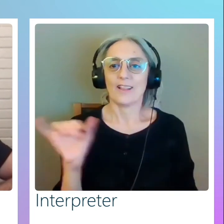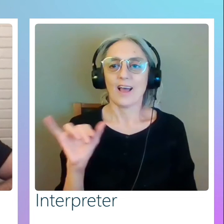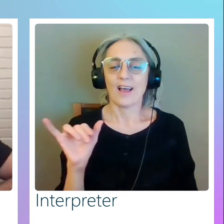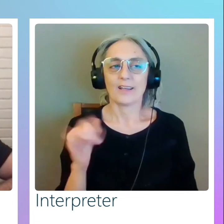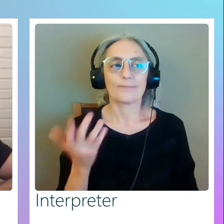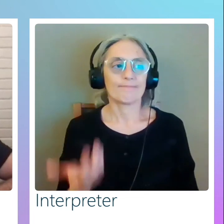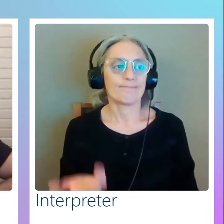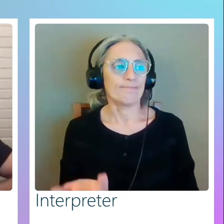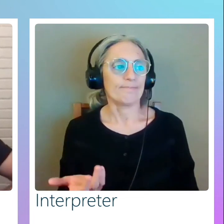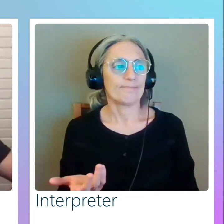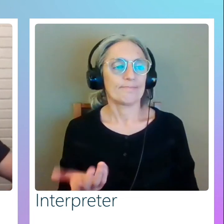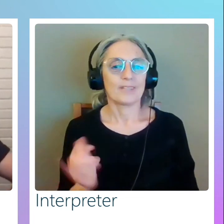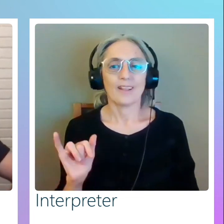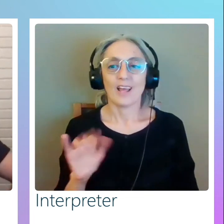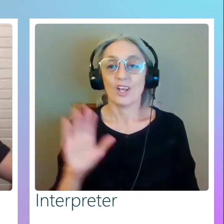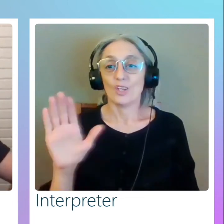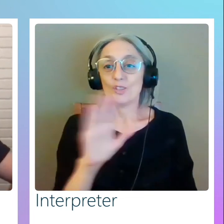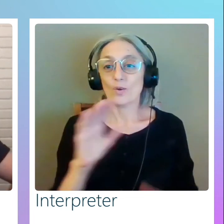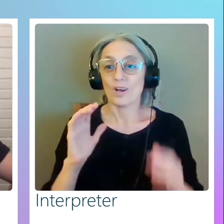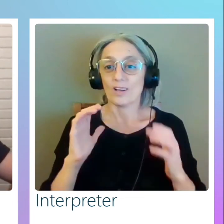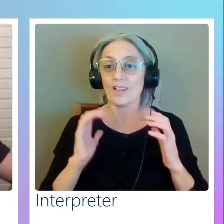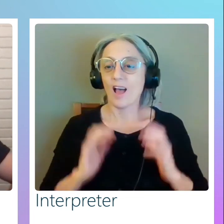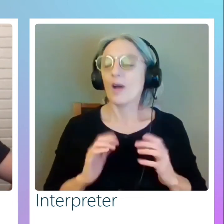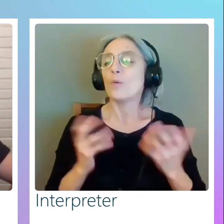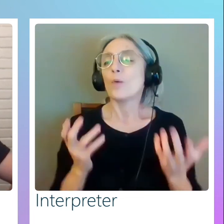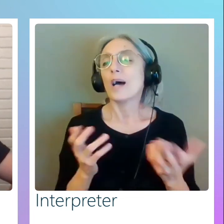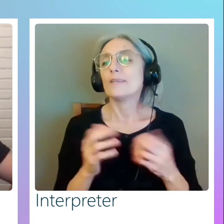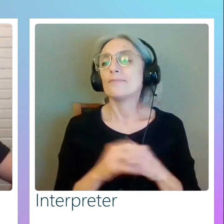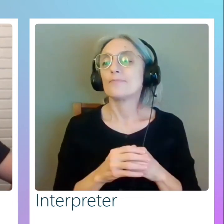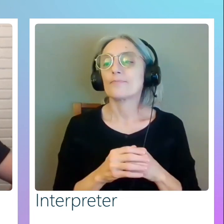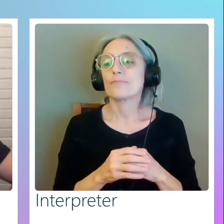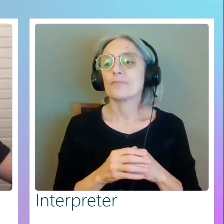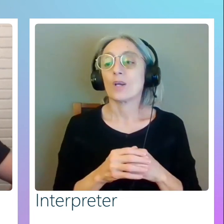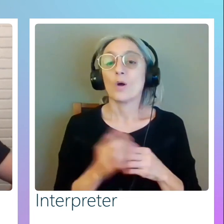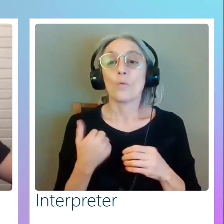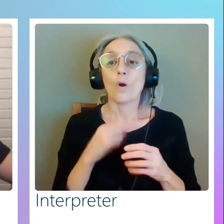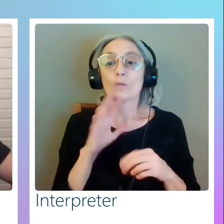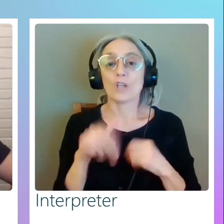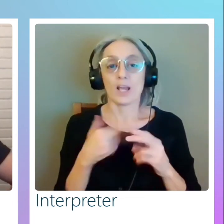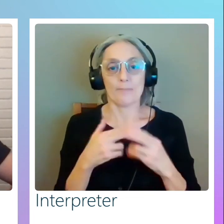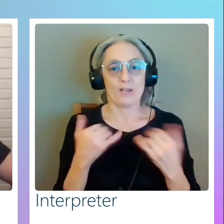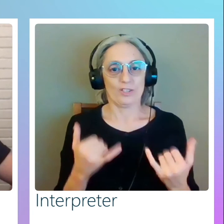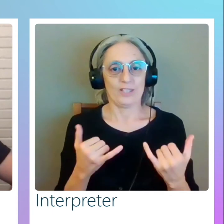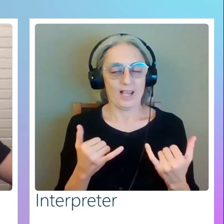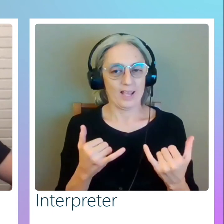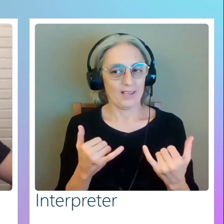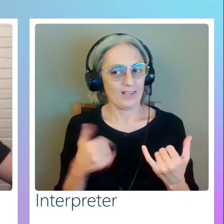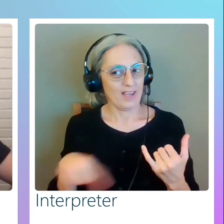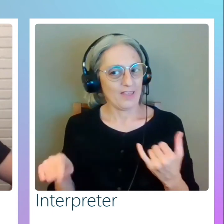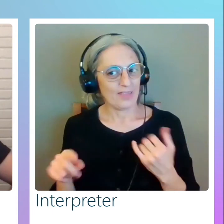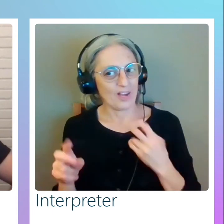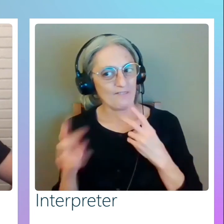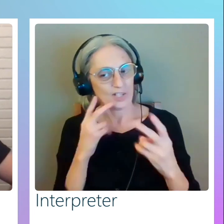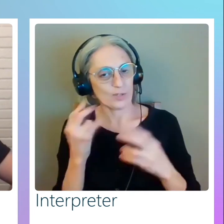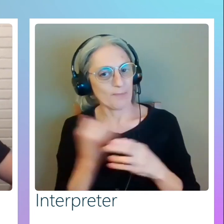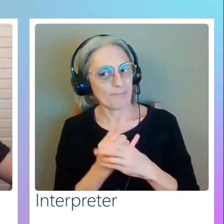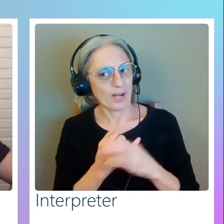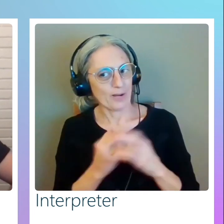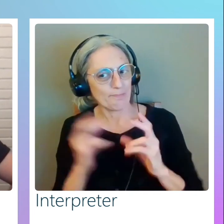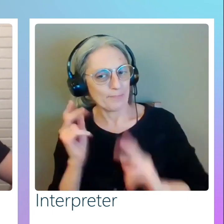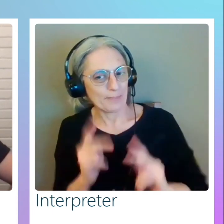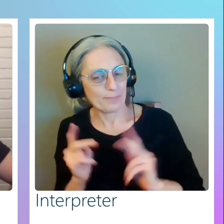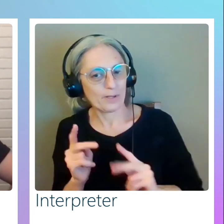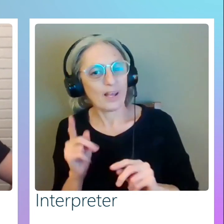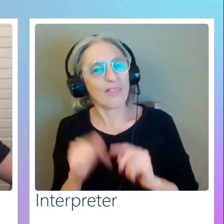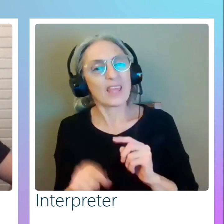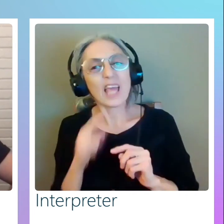your clients, though, when the conversation that we're speaking on today is like your clients are visually impaired, they can't see the fonts that well. You know what